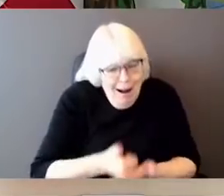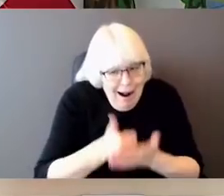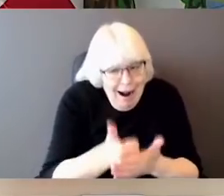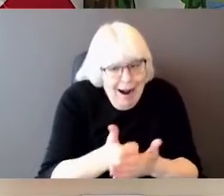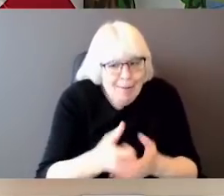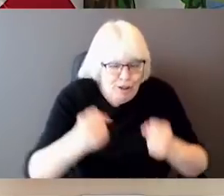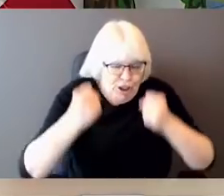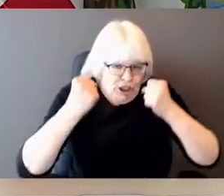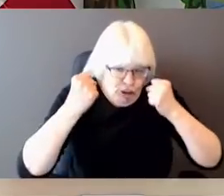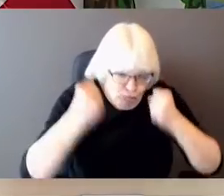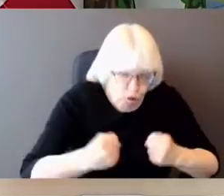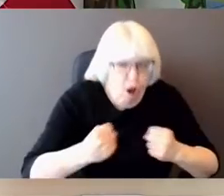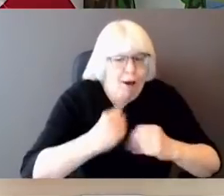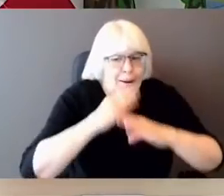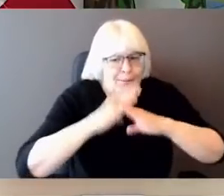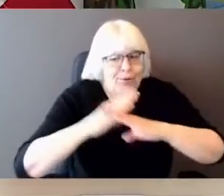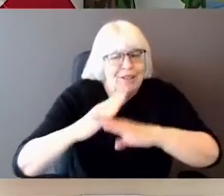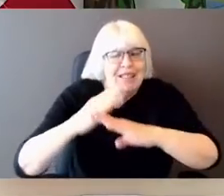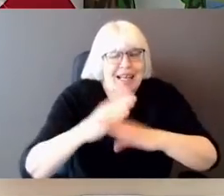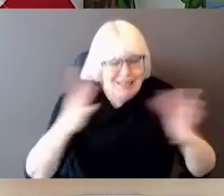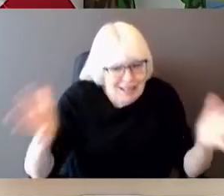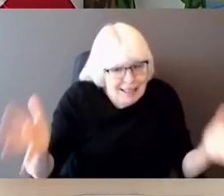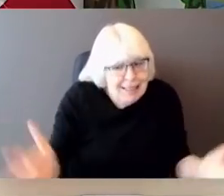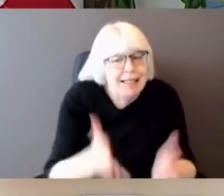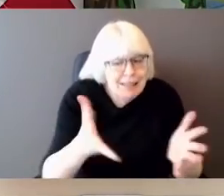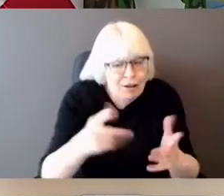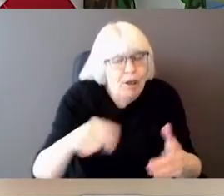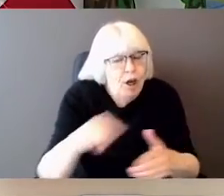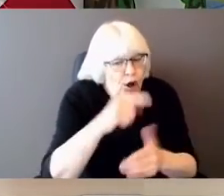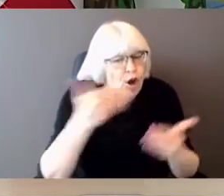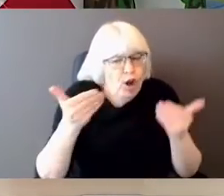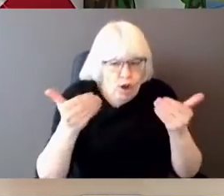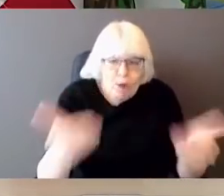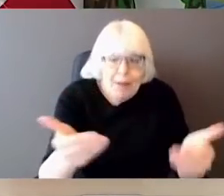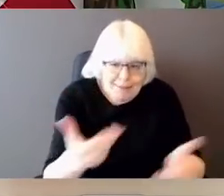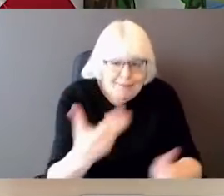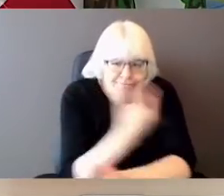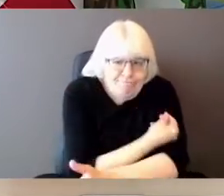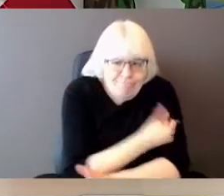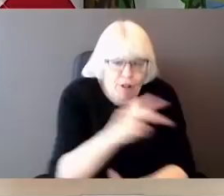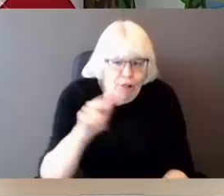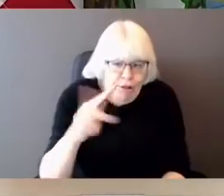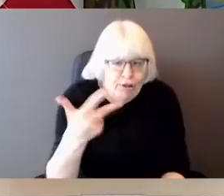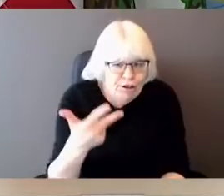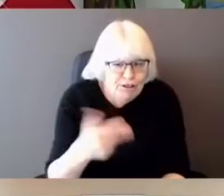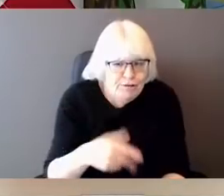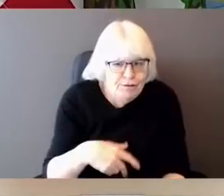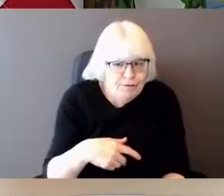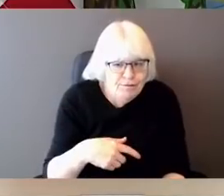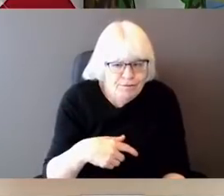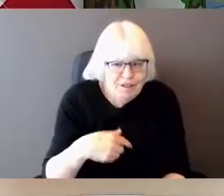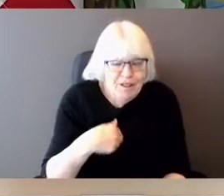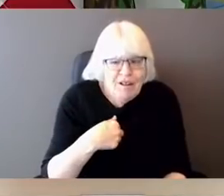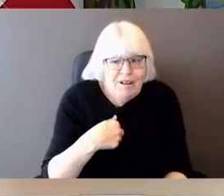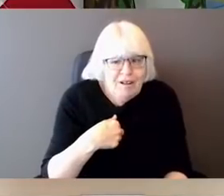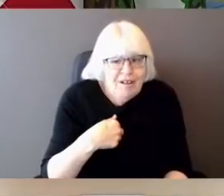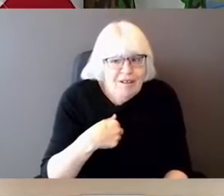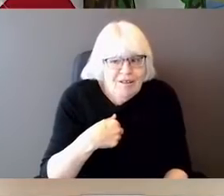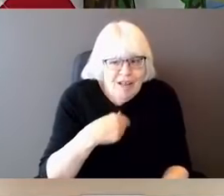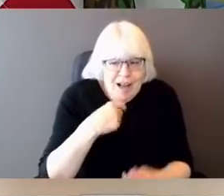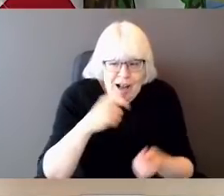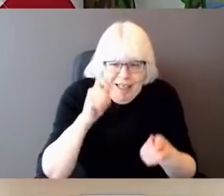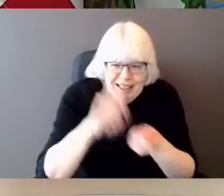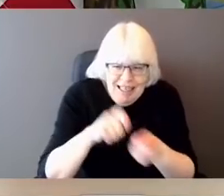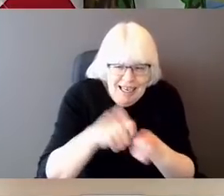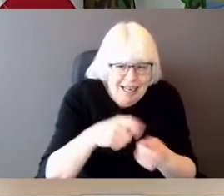do that. And we now have I don't know if I have every number, but we now have over